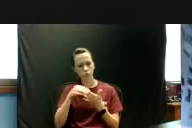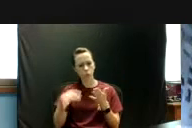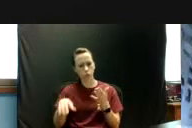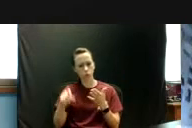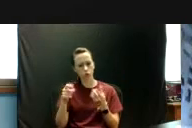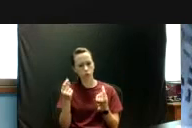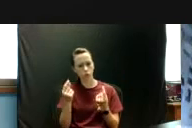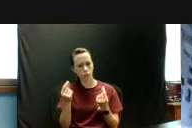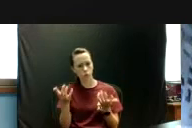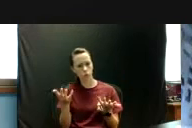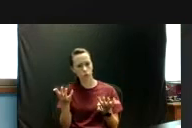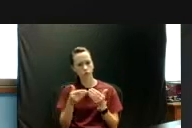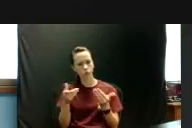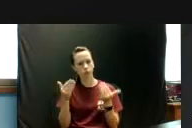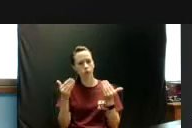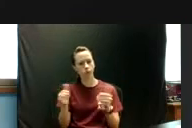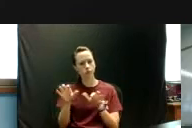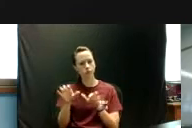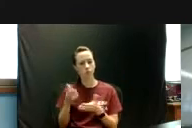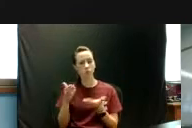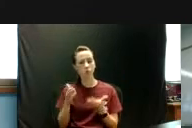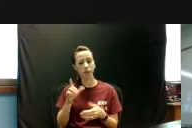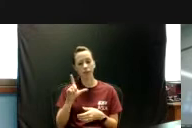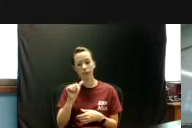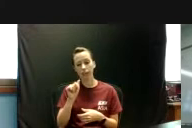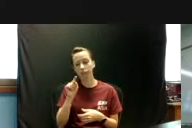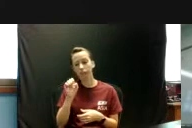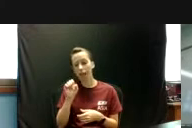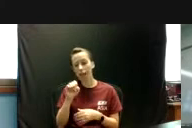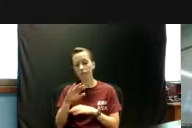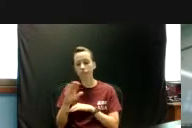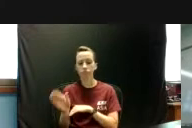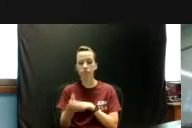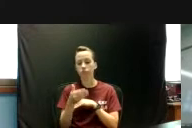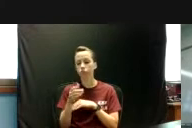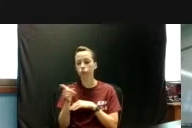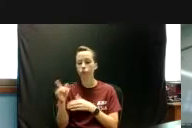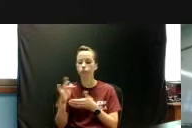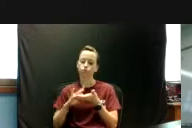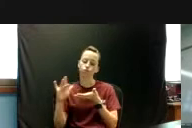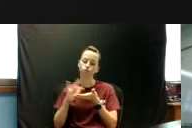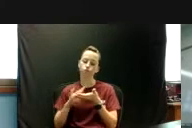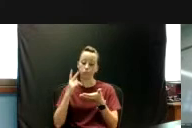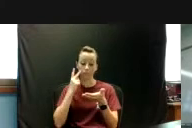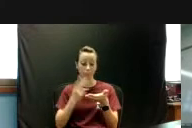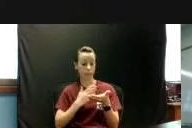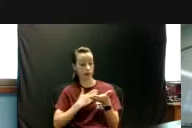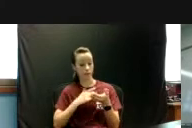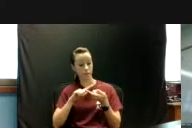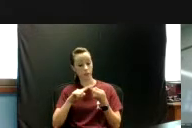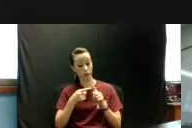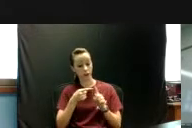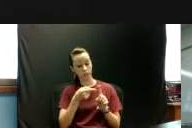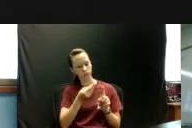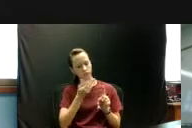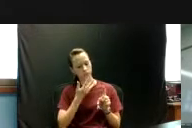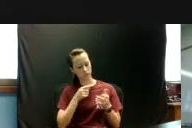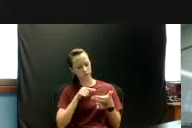So it's really late at night. And you come across one of your friends that might say something really